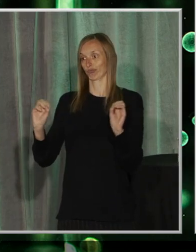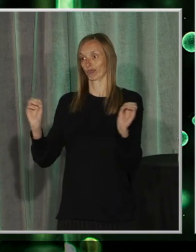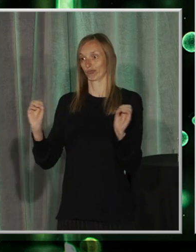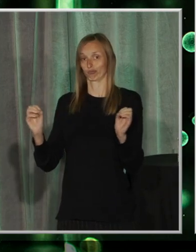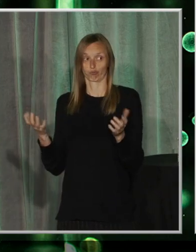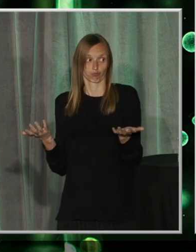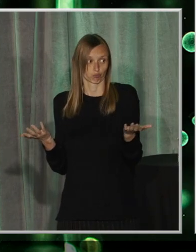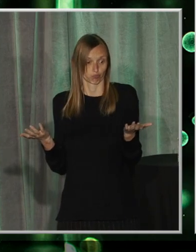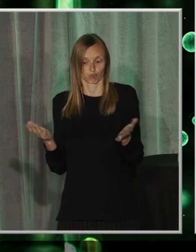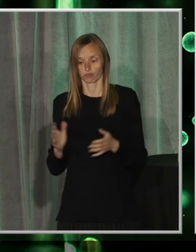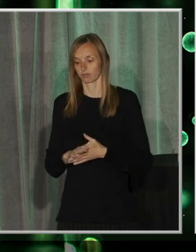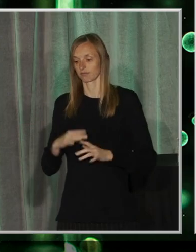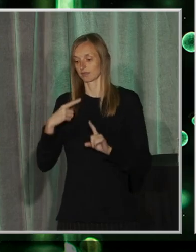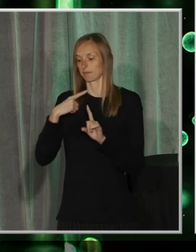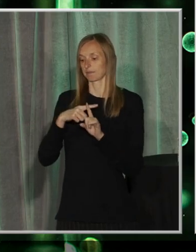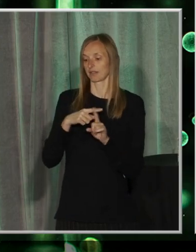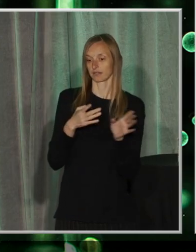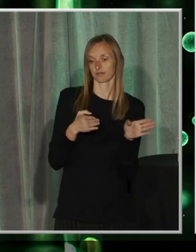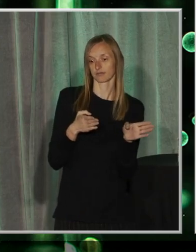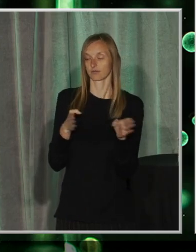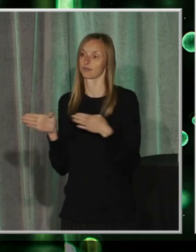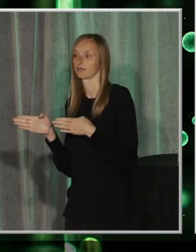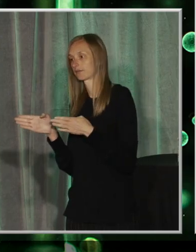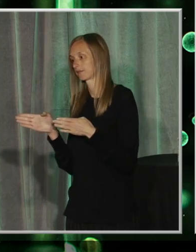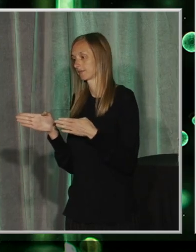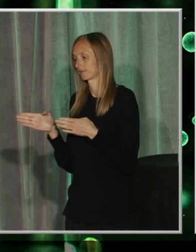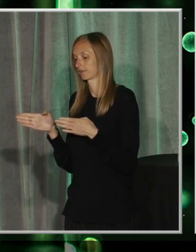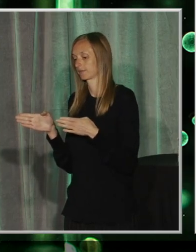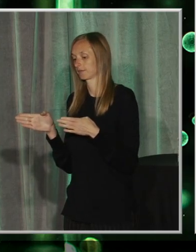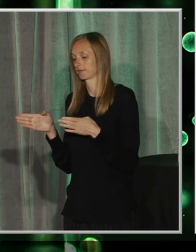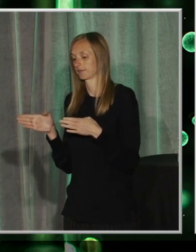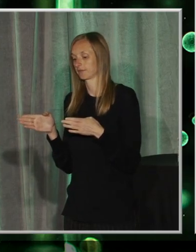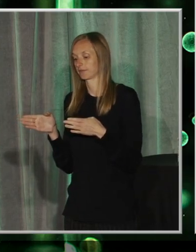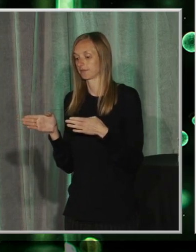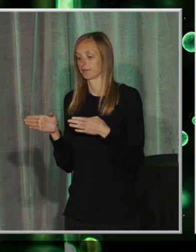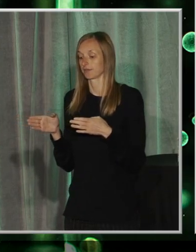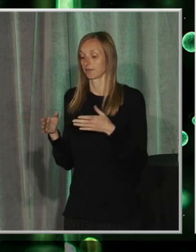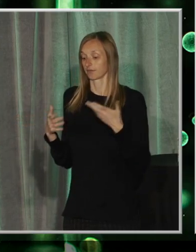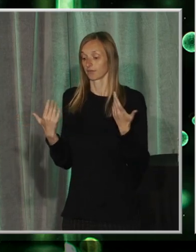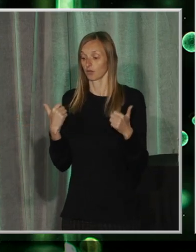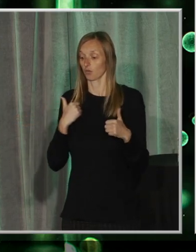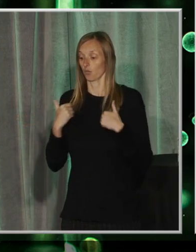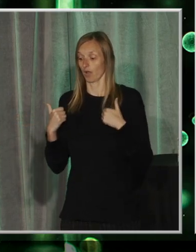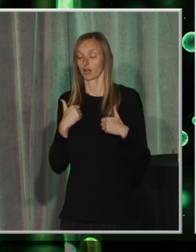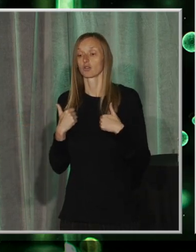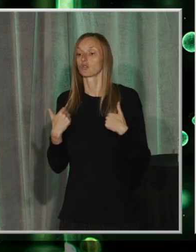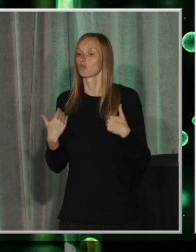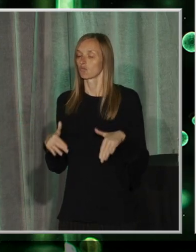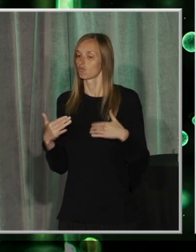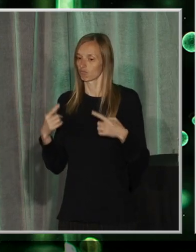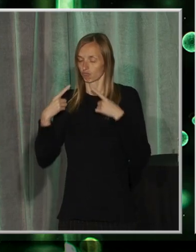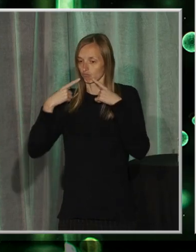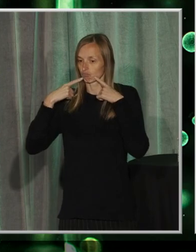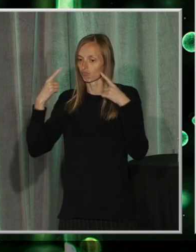The positive shift, when it comes to the positive shift, I would say that Rwanda has been well known for being a global leader